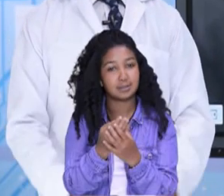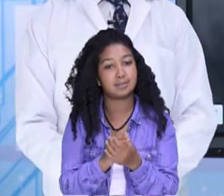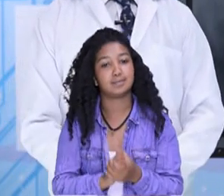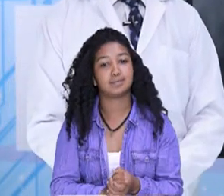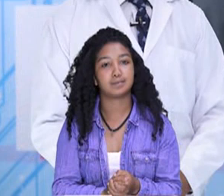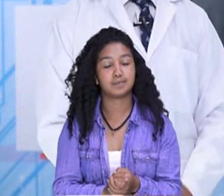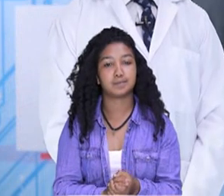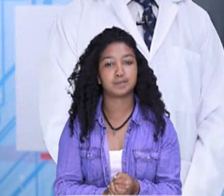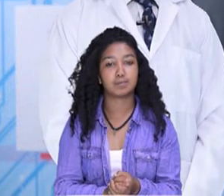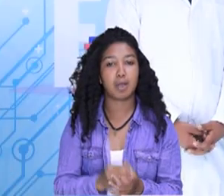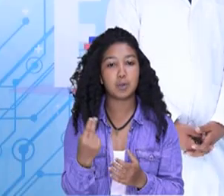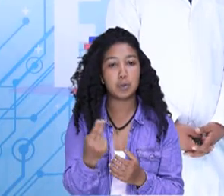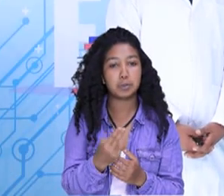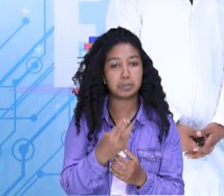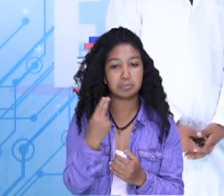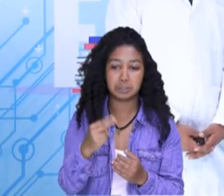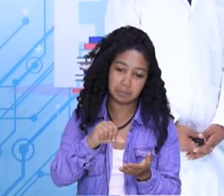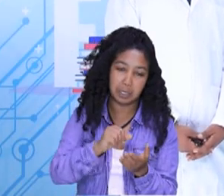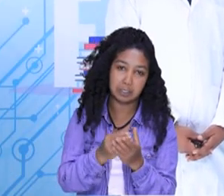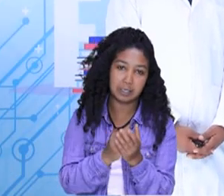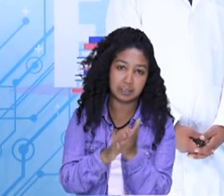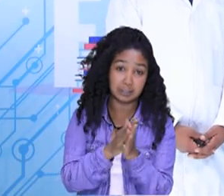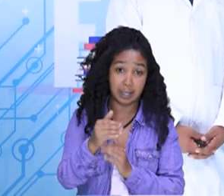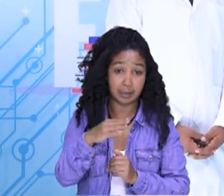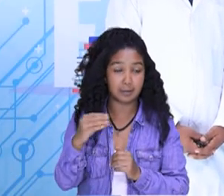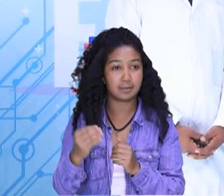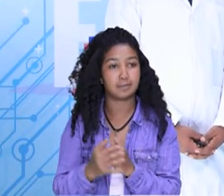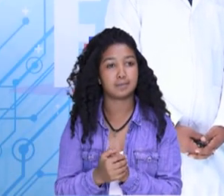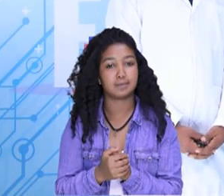by using some sanitizers, and